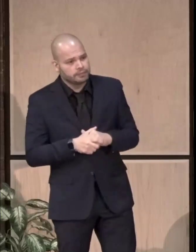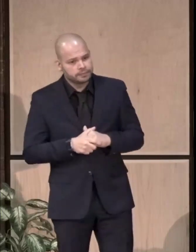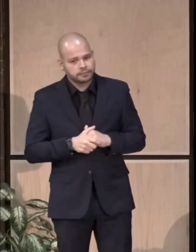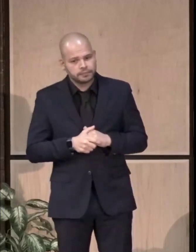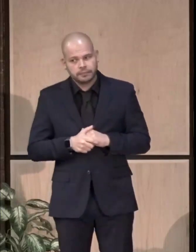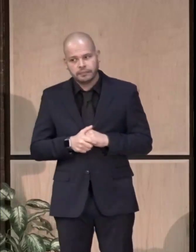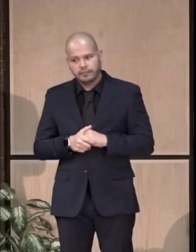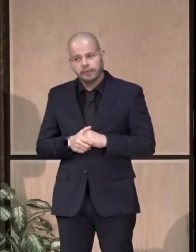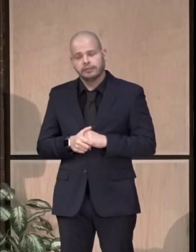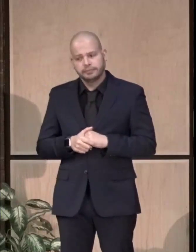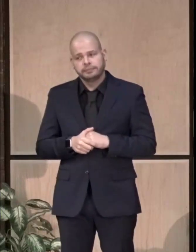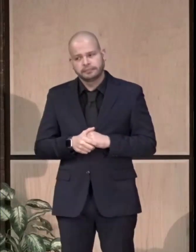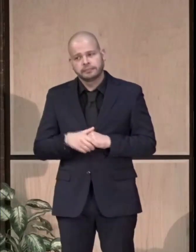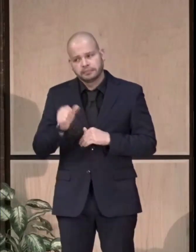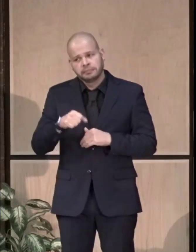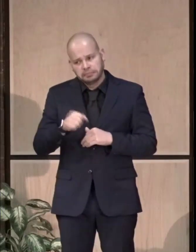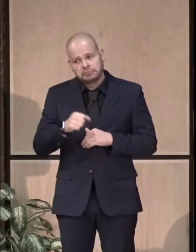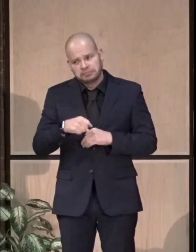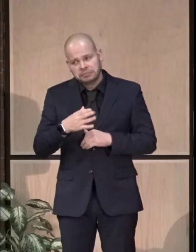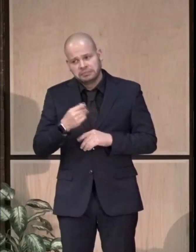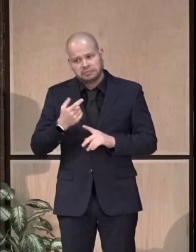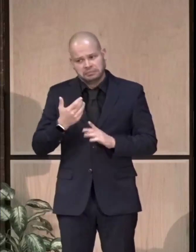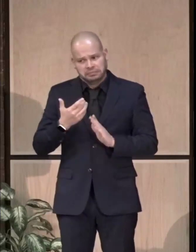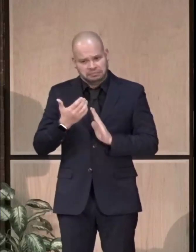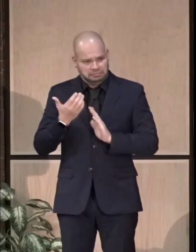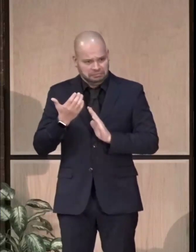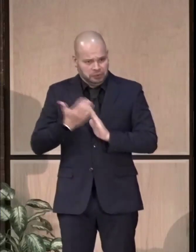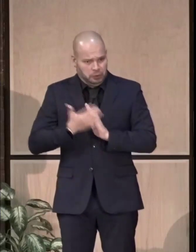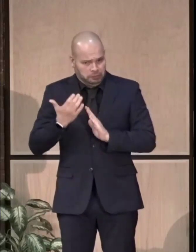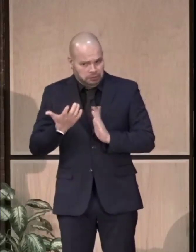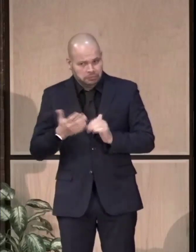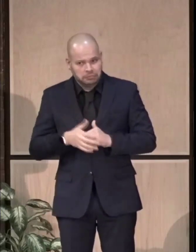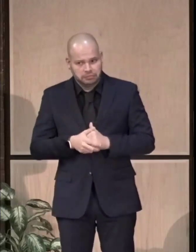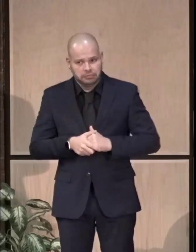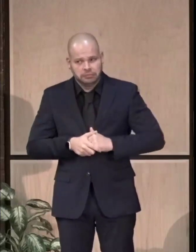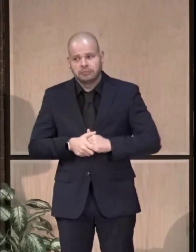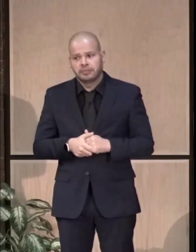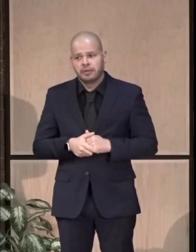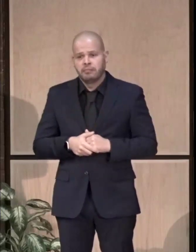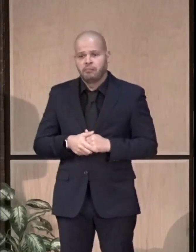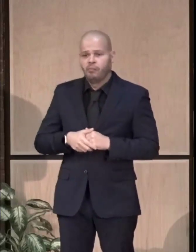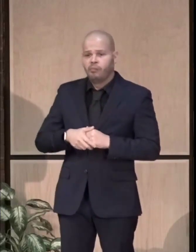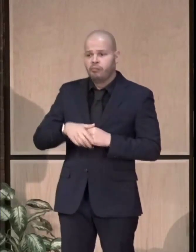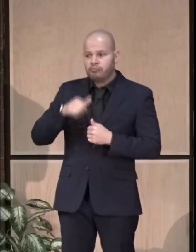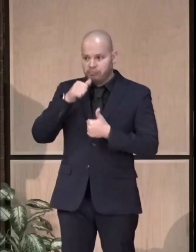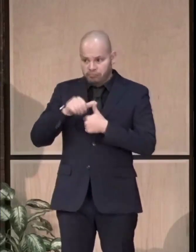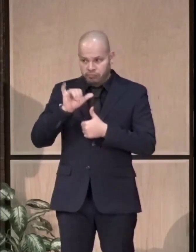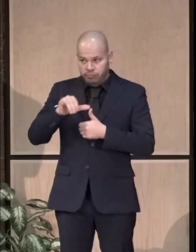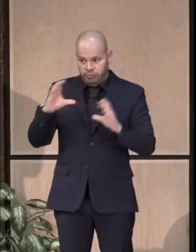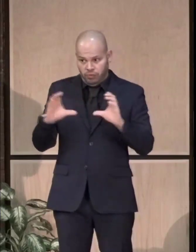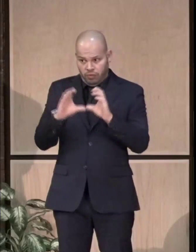Yes, there would have been one. And did you send them by mail or email? It's sent by certified mail, sir.